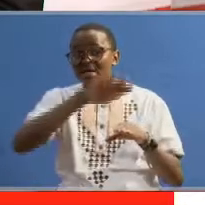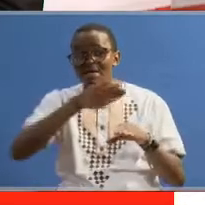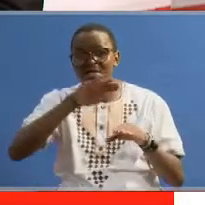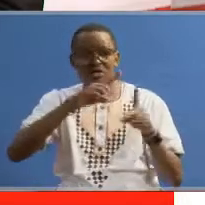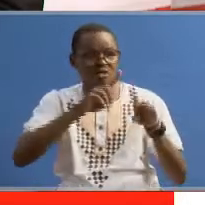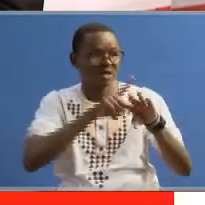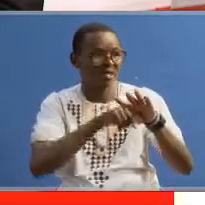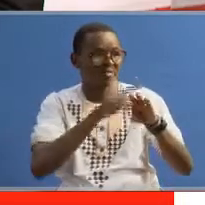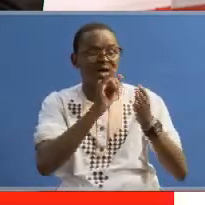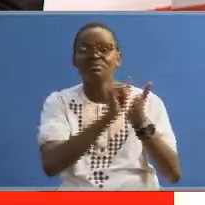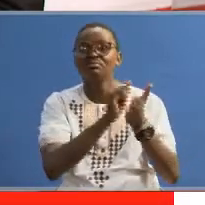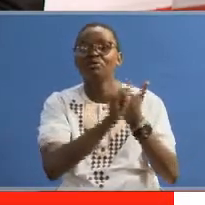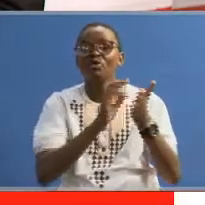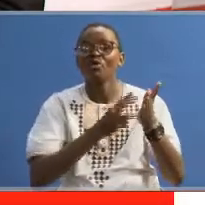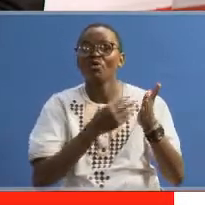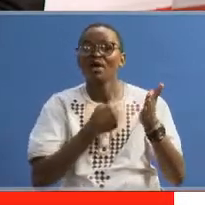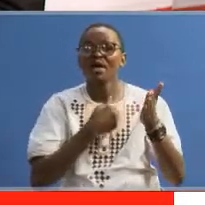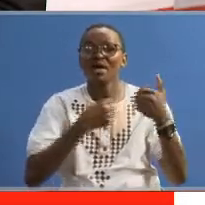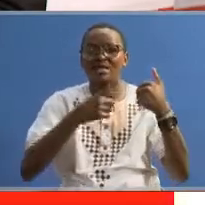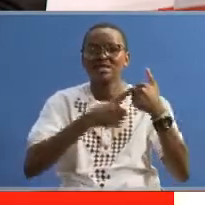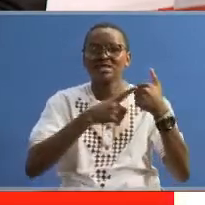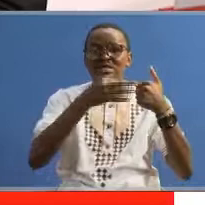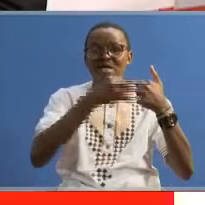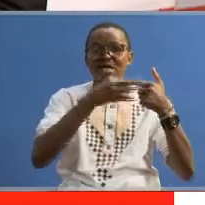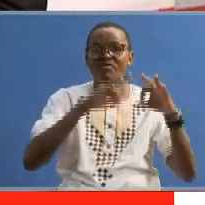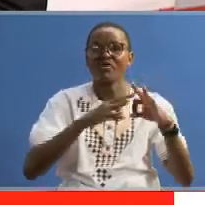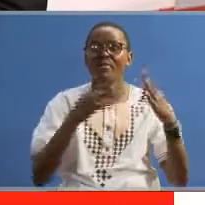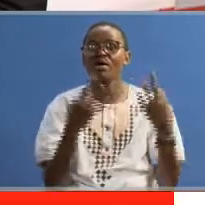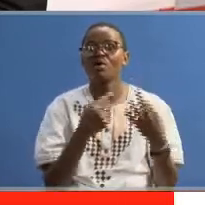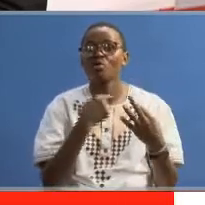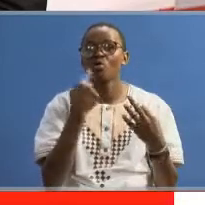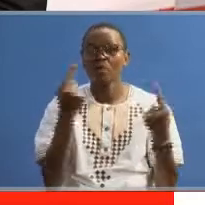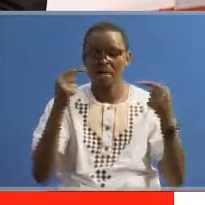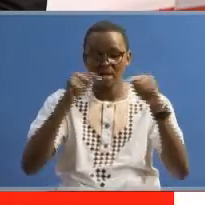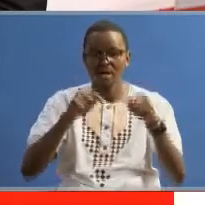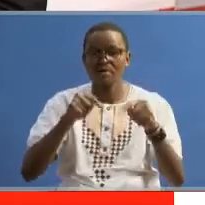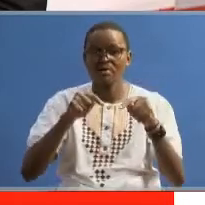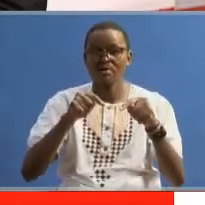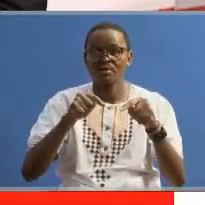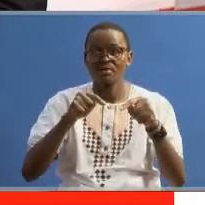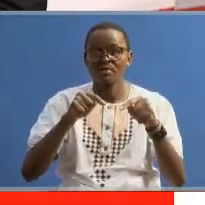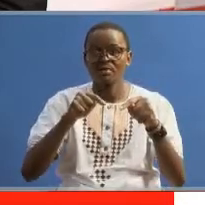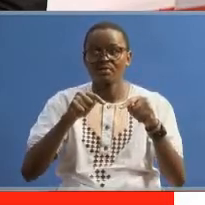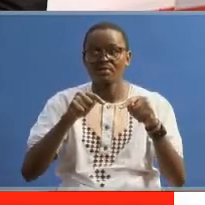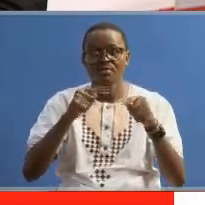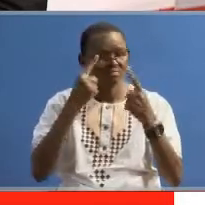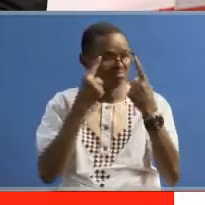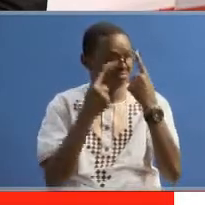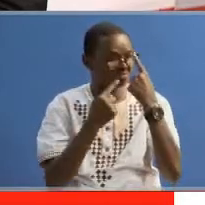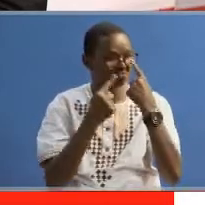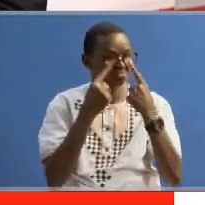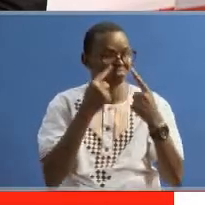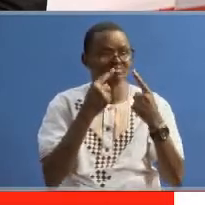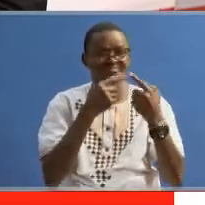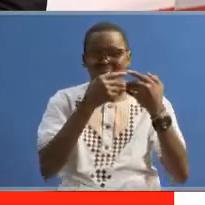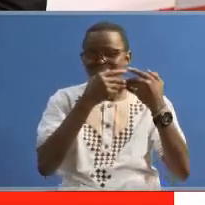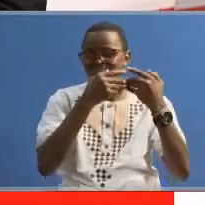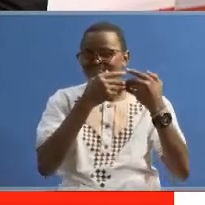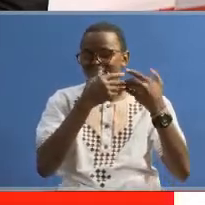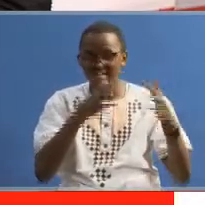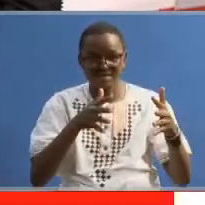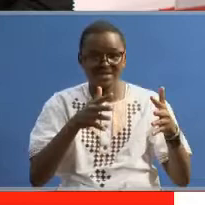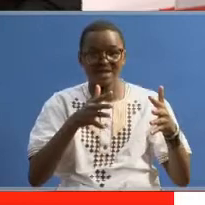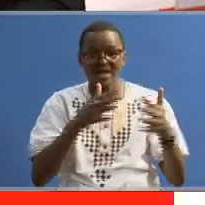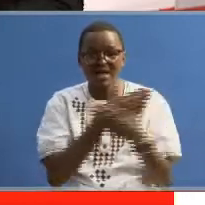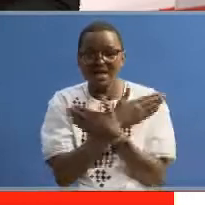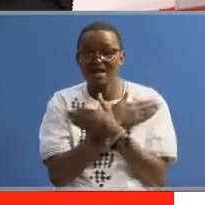during that time, we had like 68 families who came and they were shedding tears. They had lost their loved ones, some